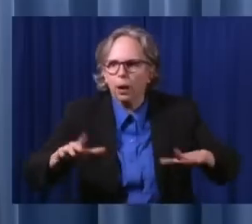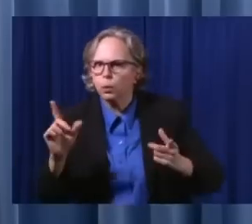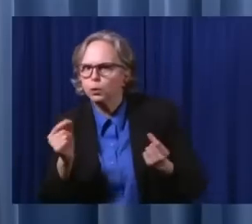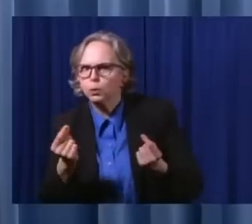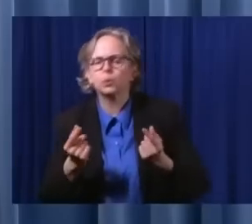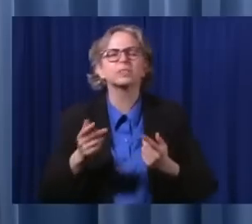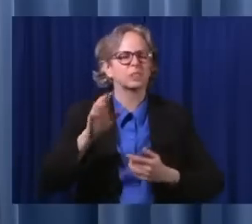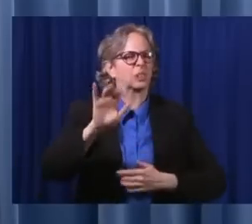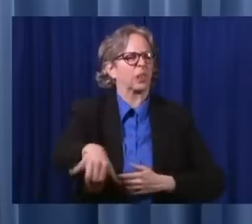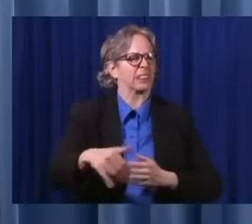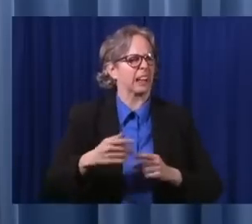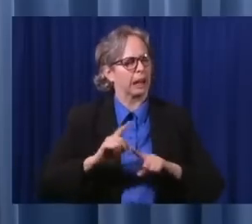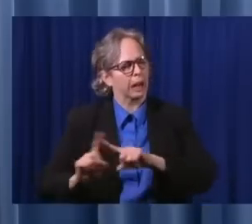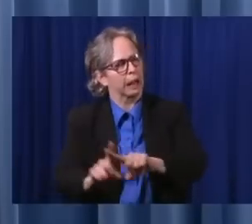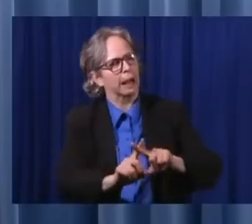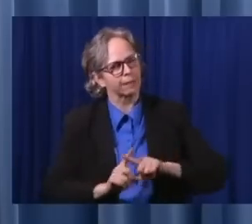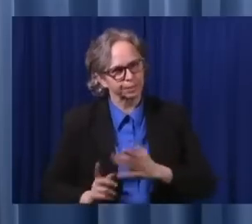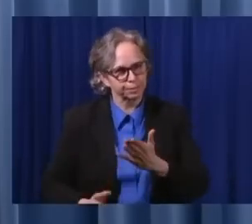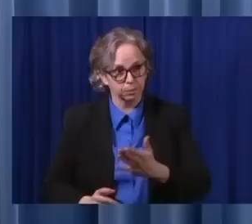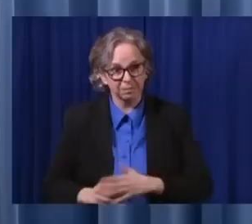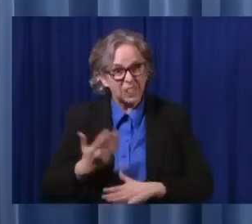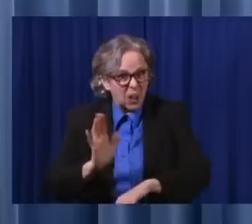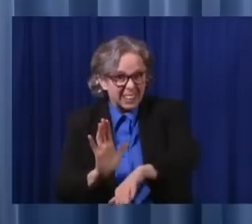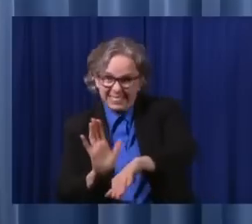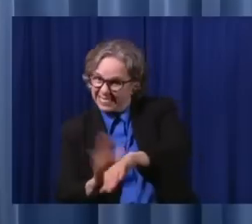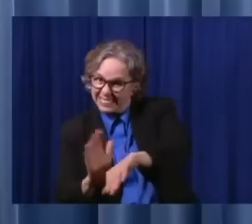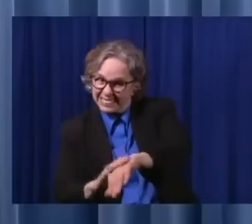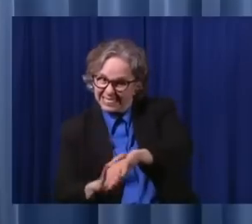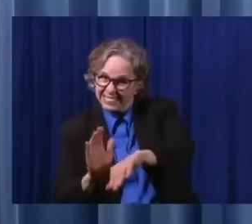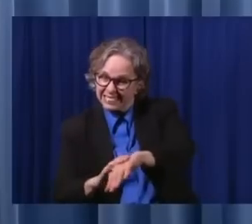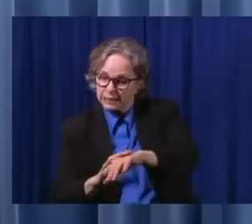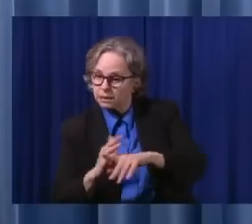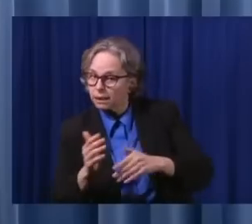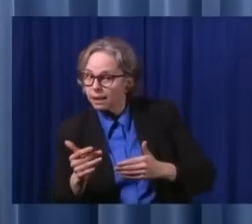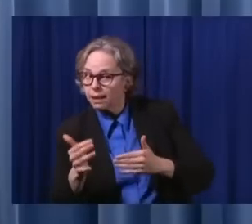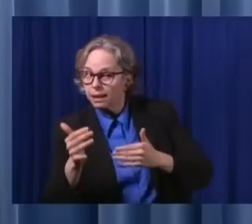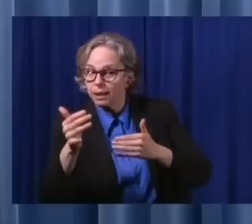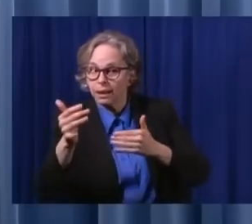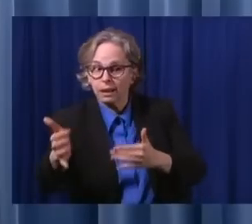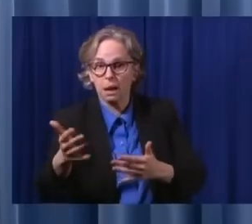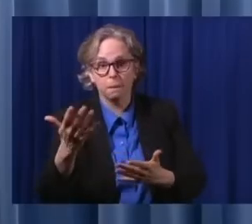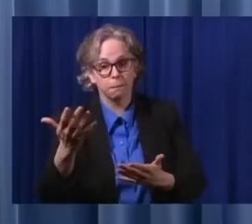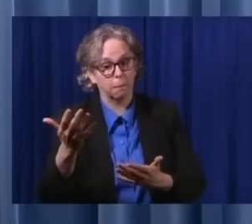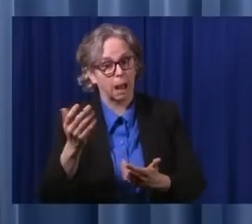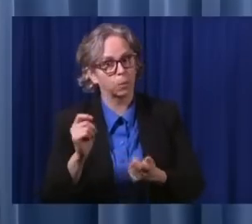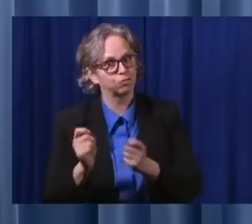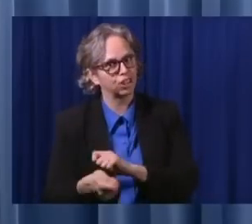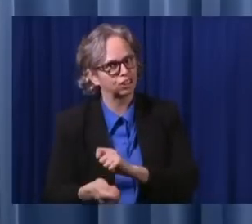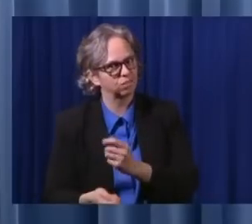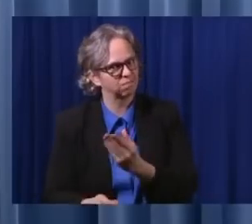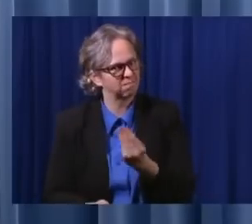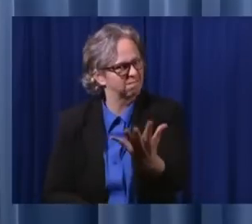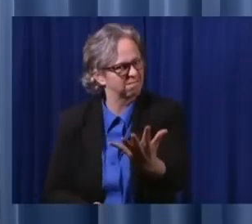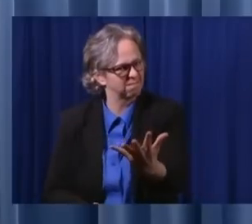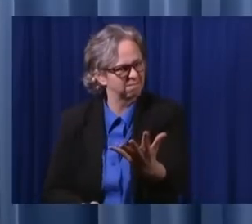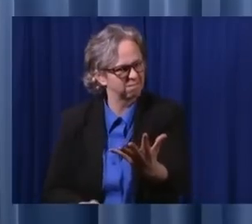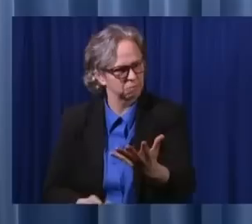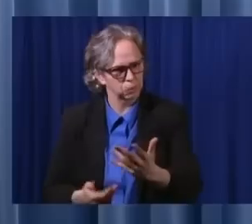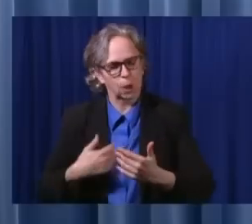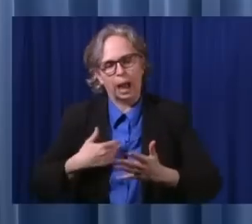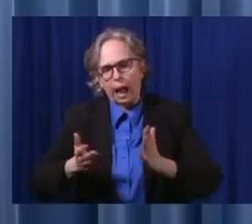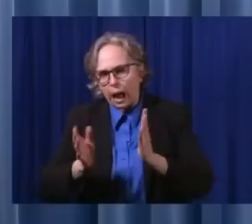Now, conditions may change over the summer. However, we're asking all fair boards to comply with all of the